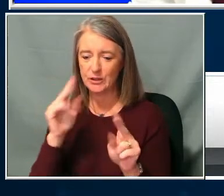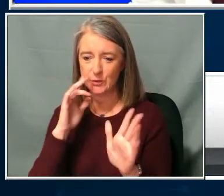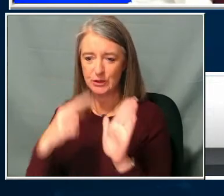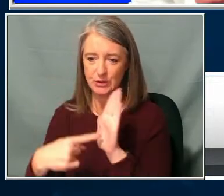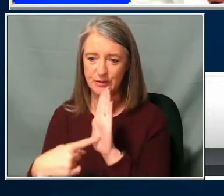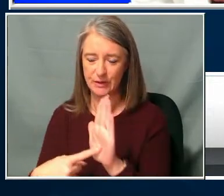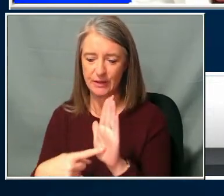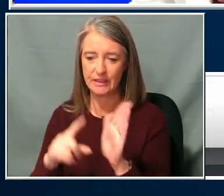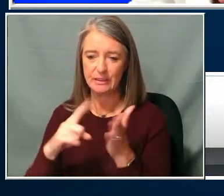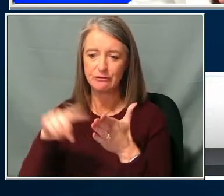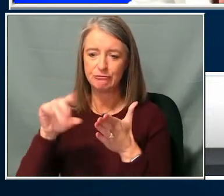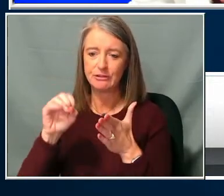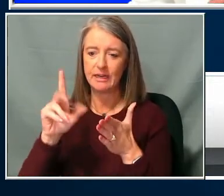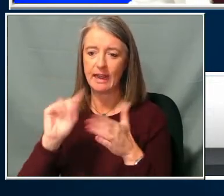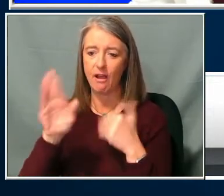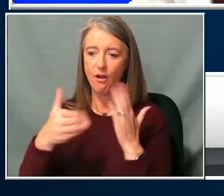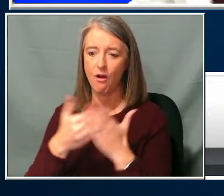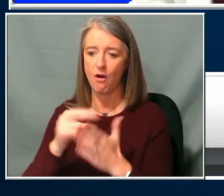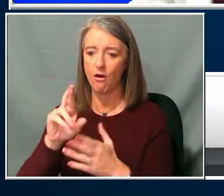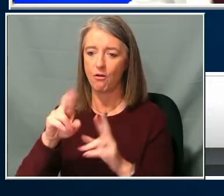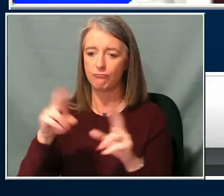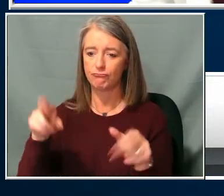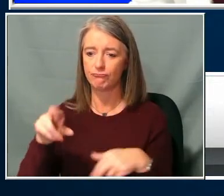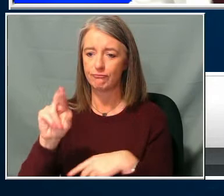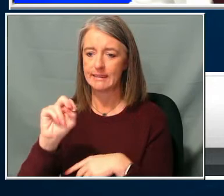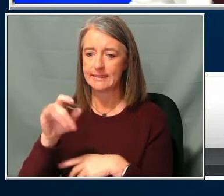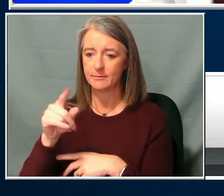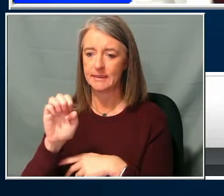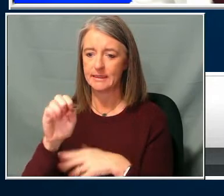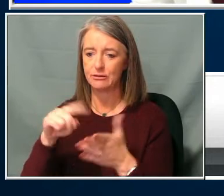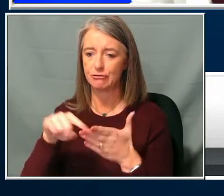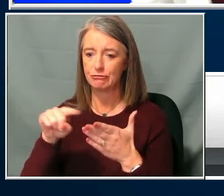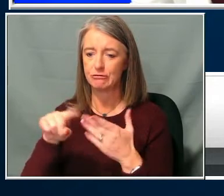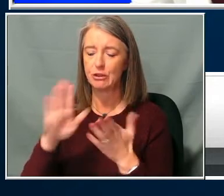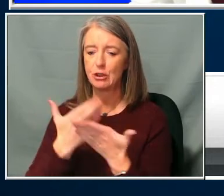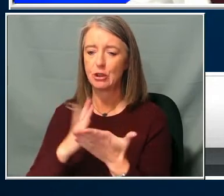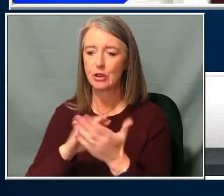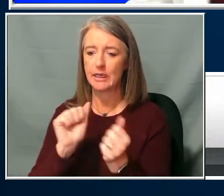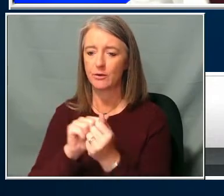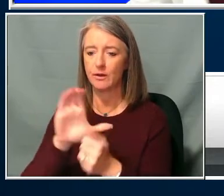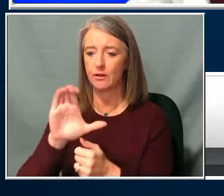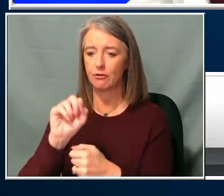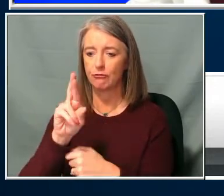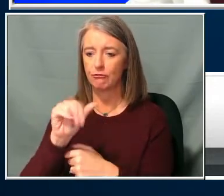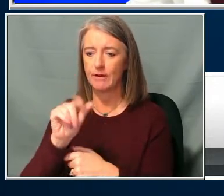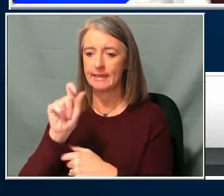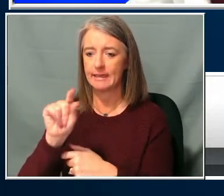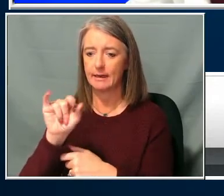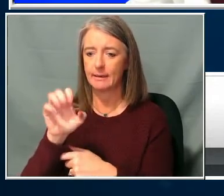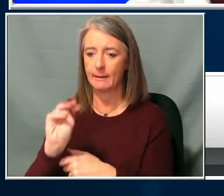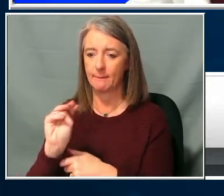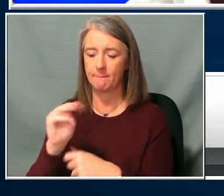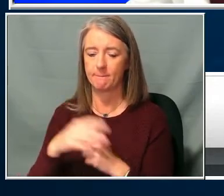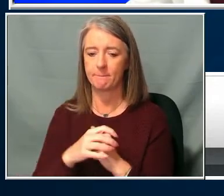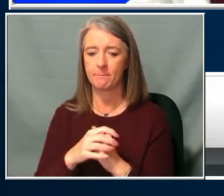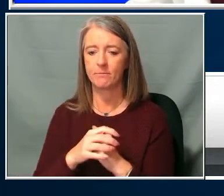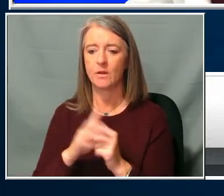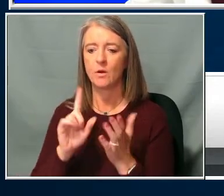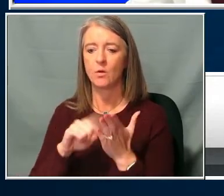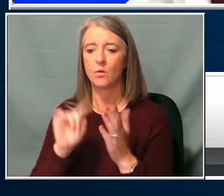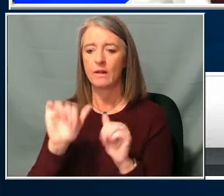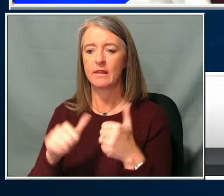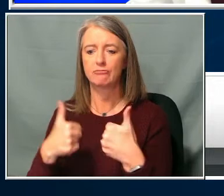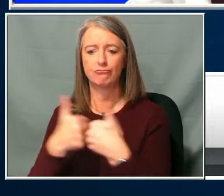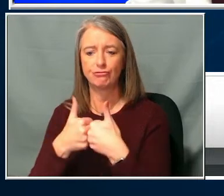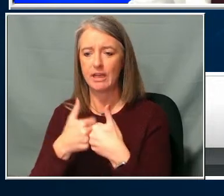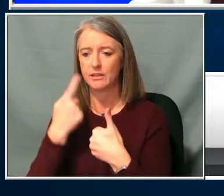check out all of her recipes, go to cookingwithcray.com. Lots of great information there. Patty, what are the biggest challenges for diabetes patients when it comes